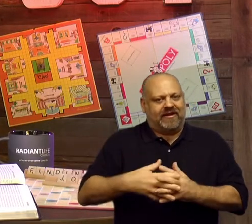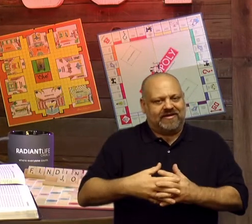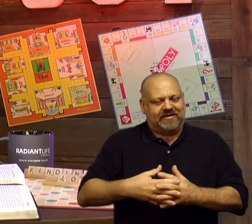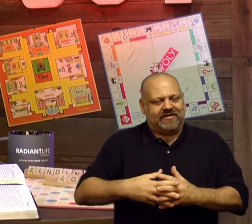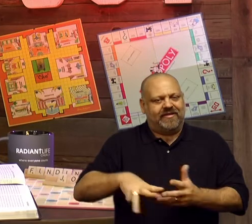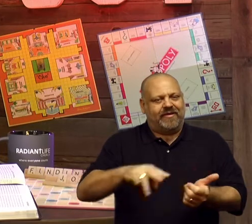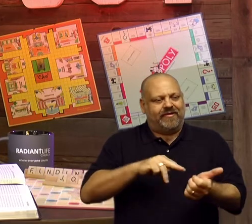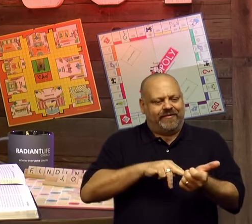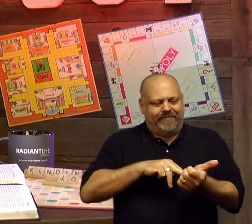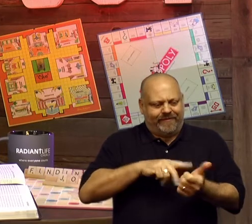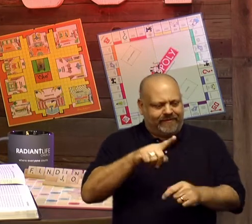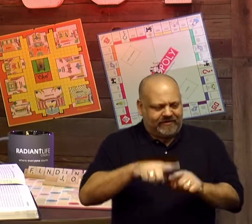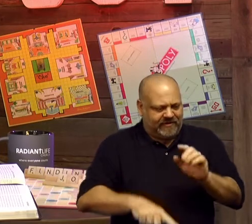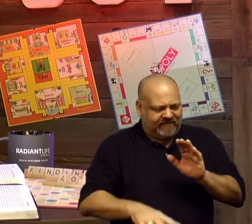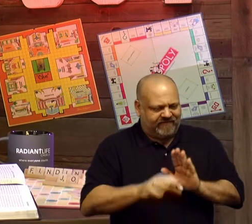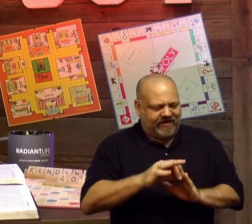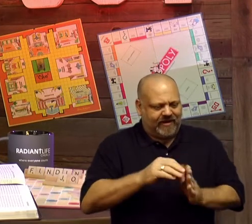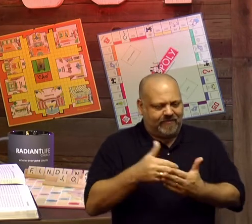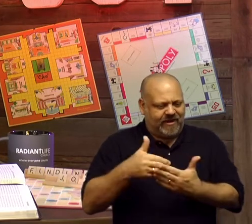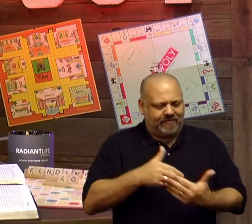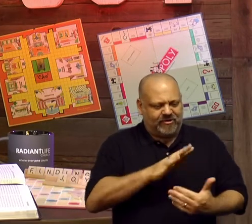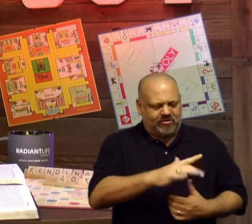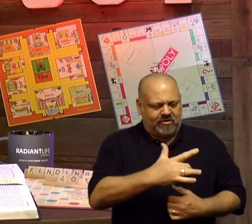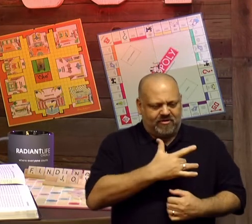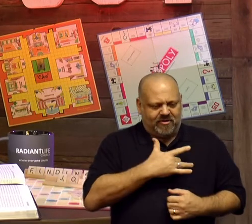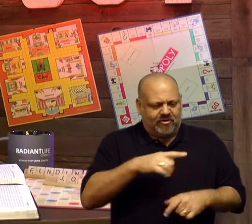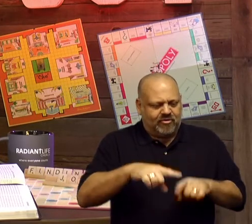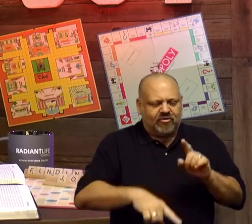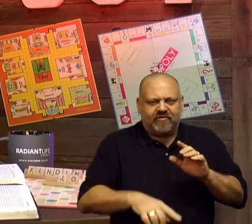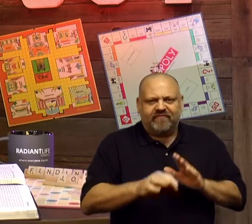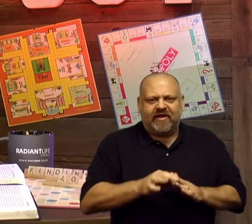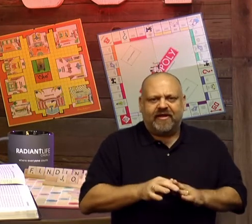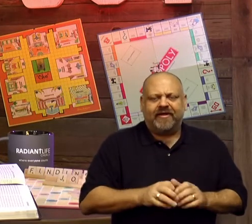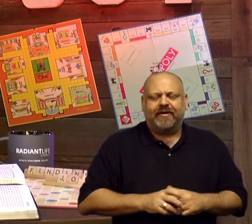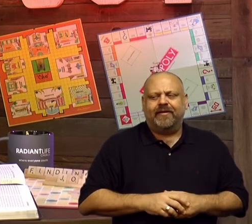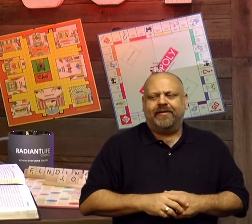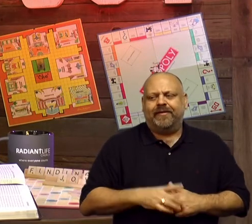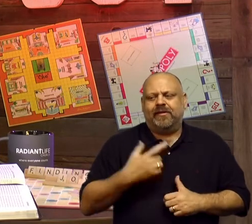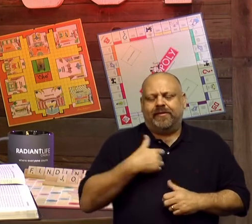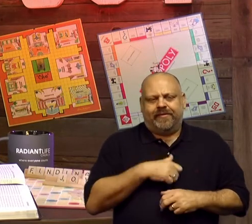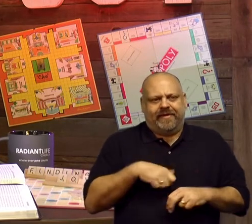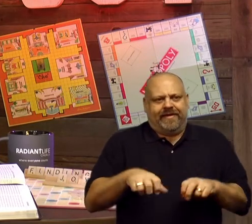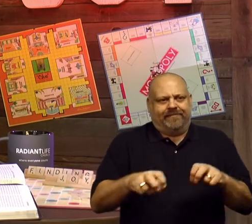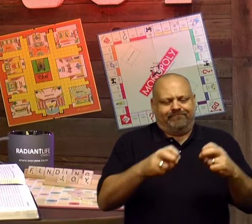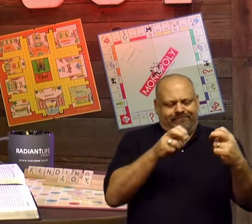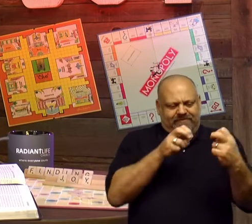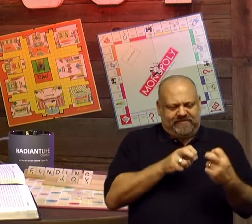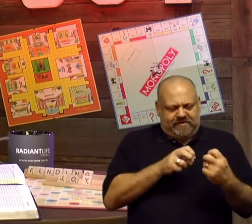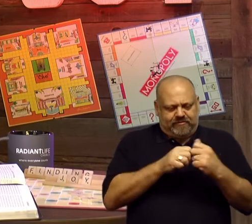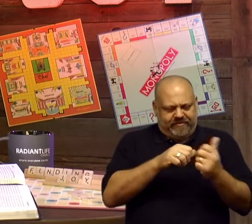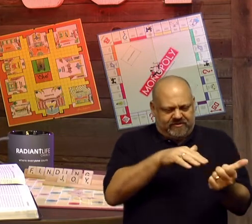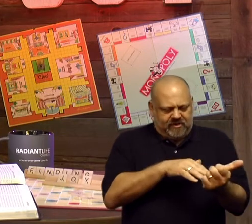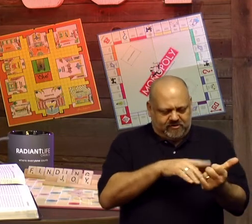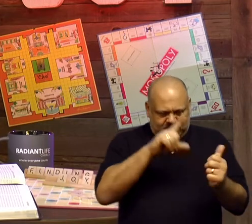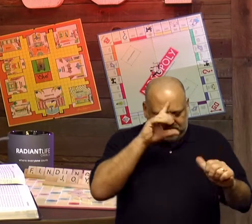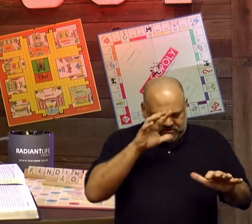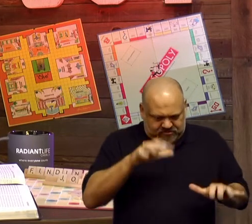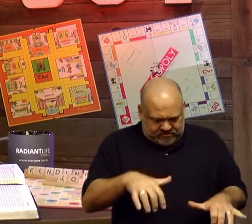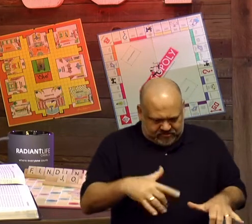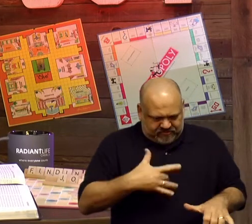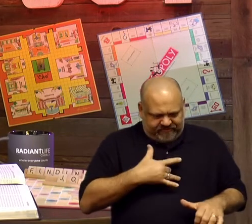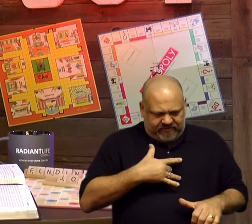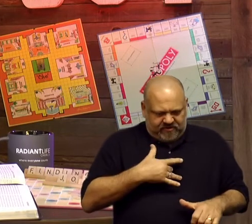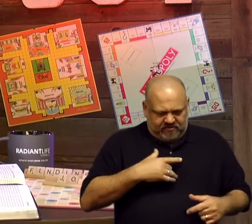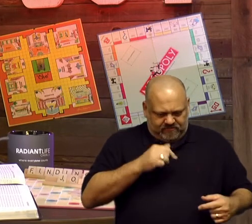pregnancy, and the nurse could not find our baby's heartbeat. We sat with our doctor